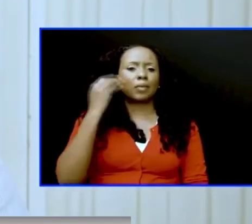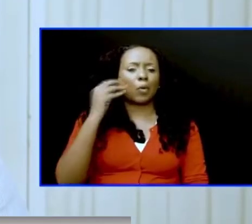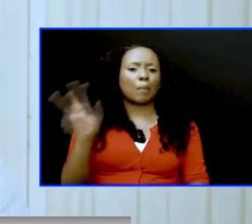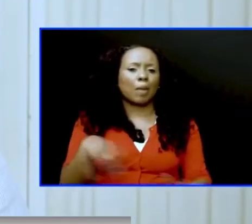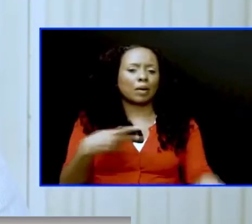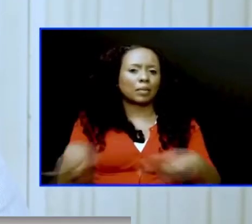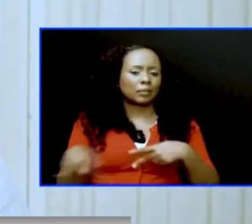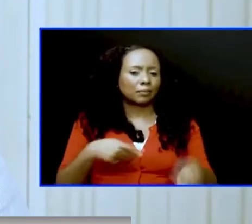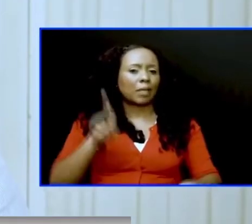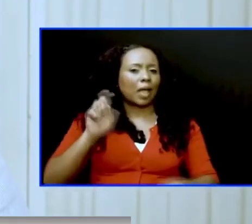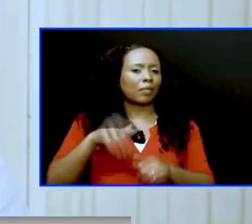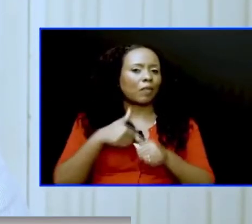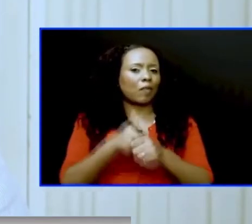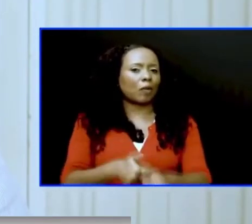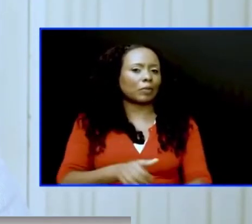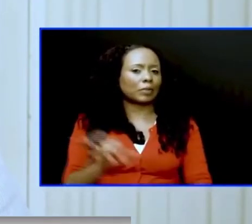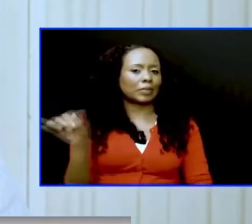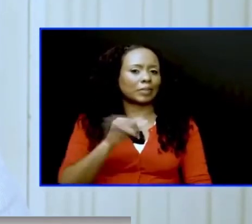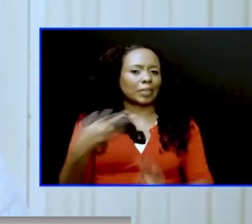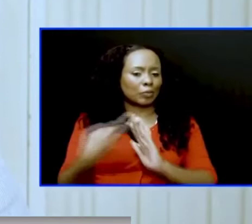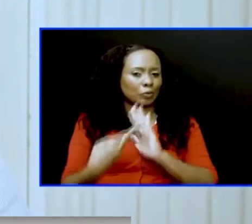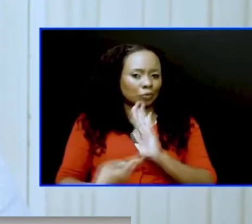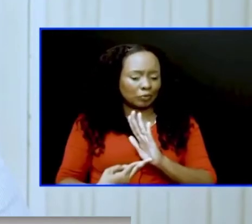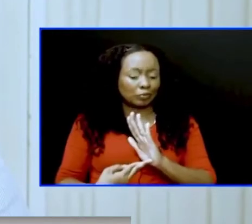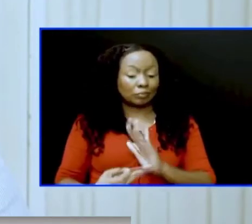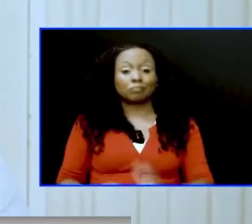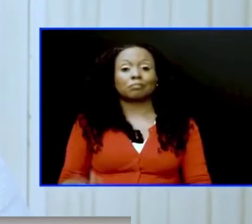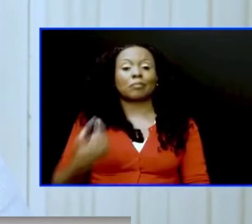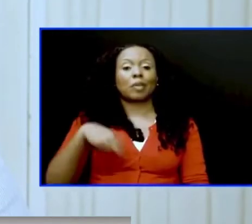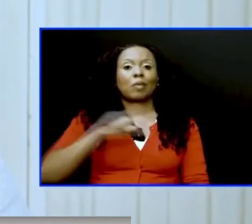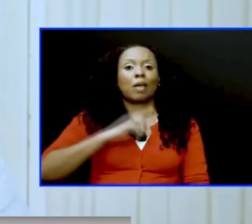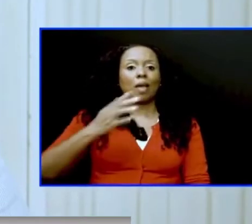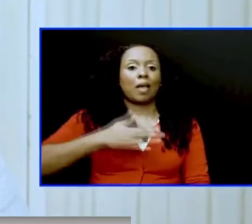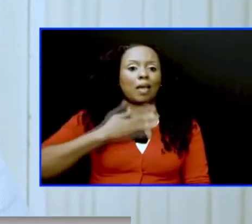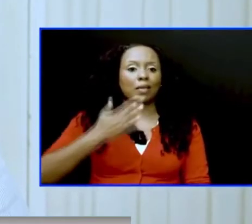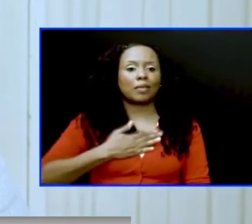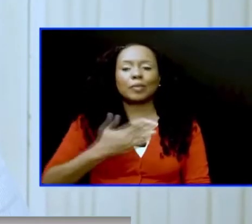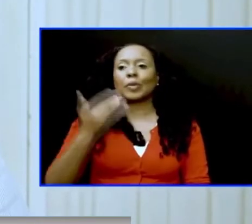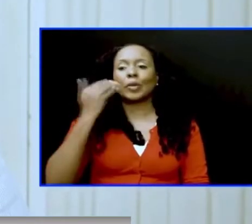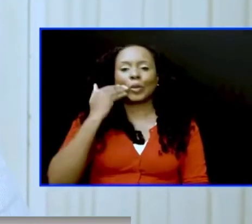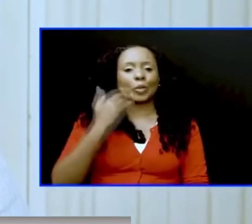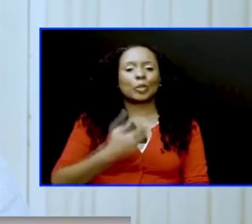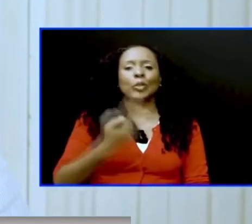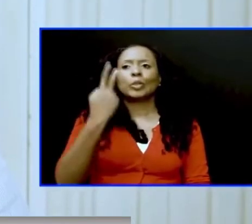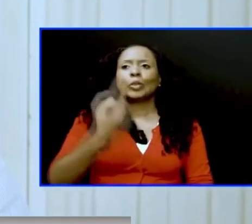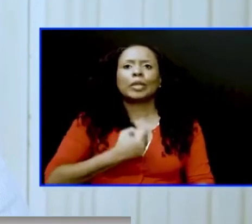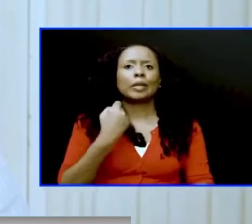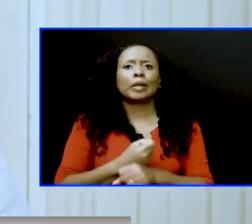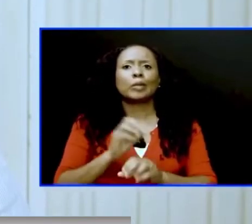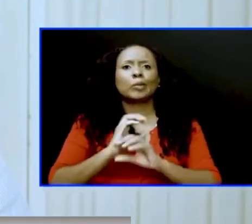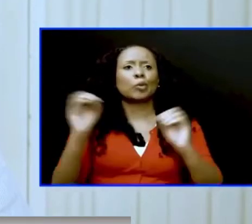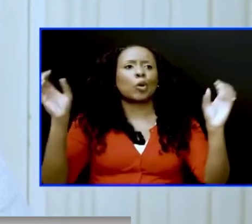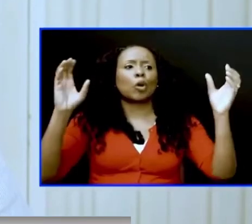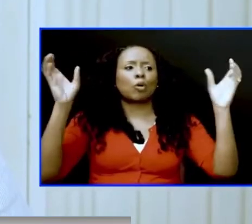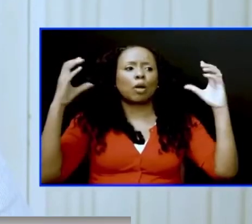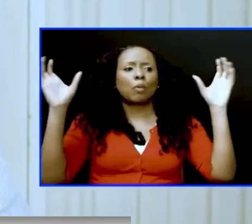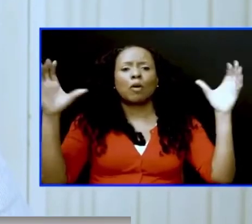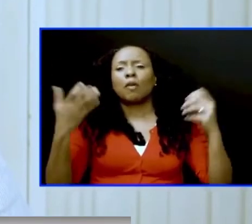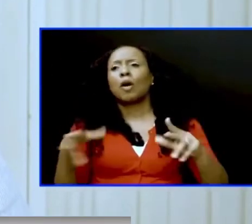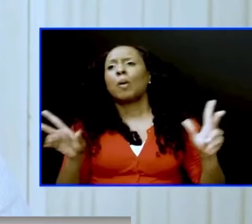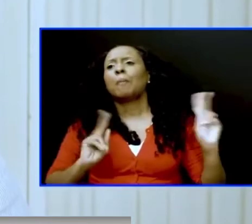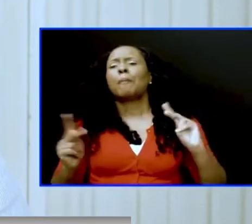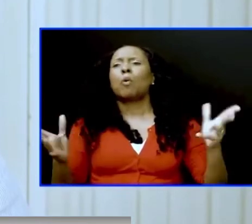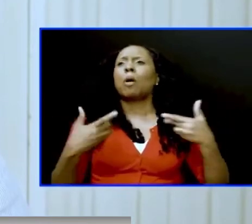course of the next few months. We are happy for this because we know that after 2 years of no crop over and no release, people